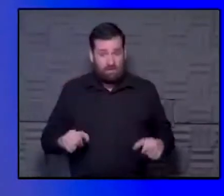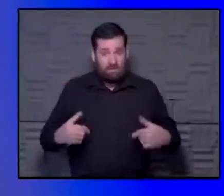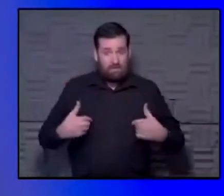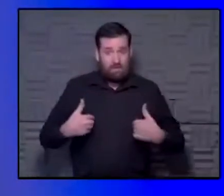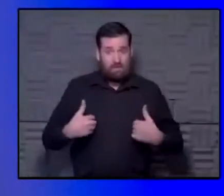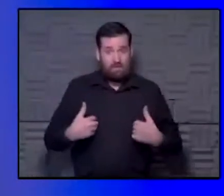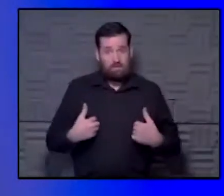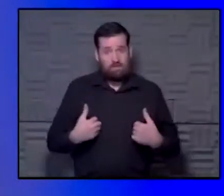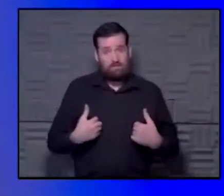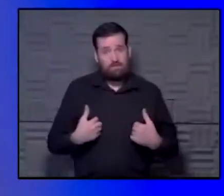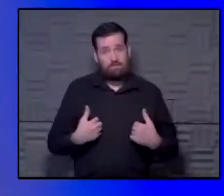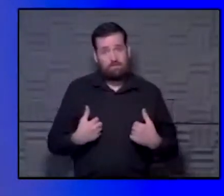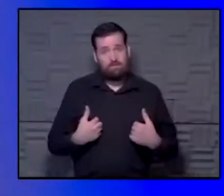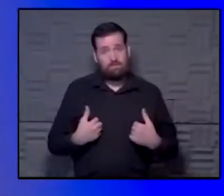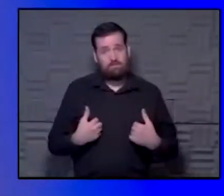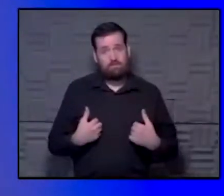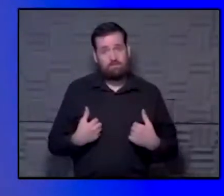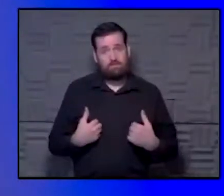been me?